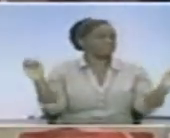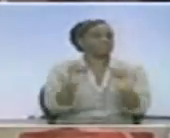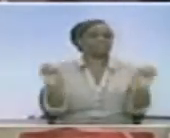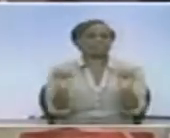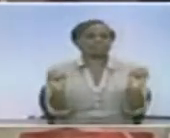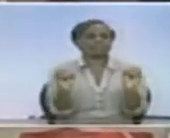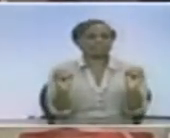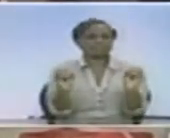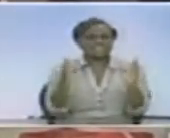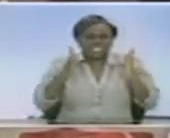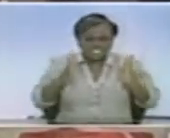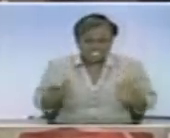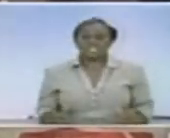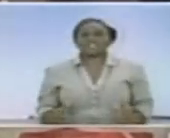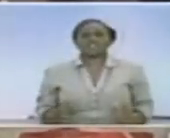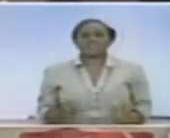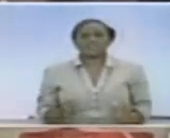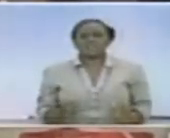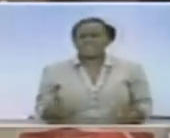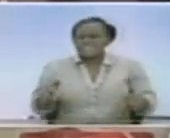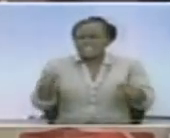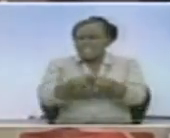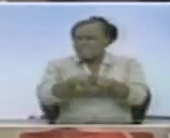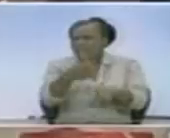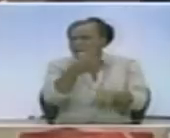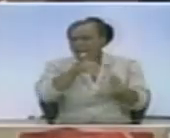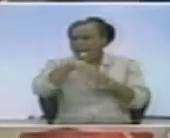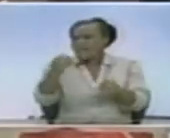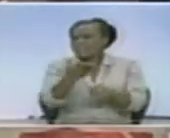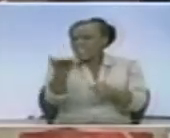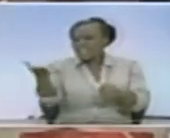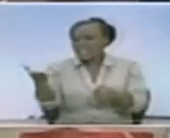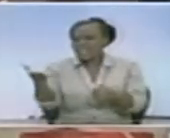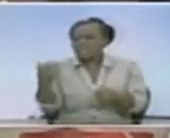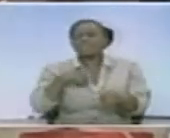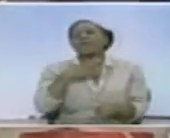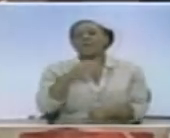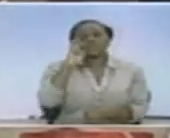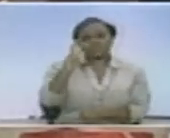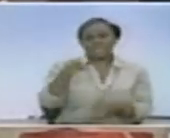Integrity. Are there any people like you out there? I'd like to see them.